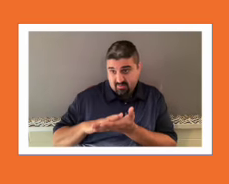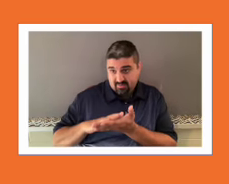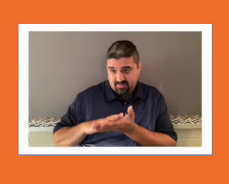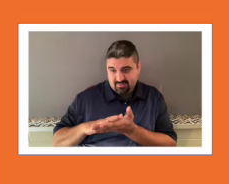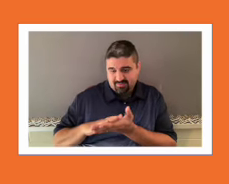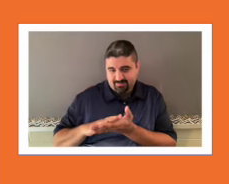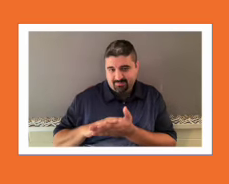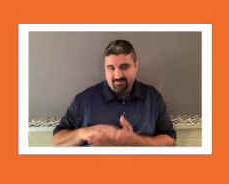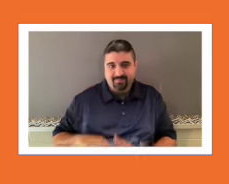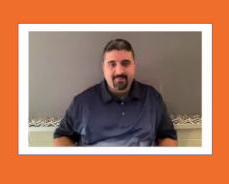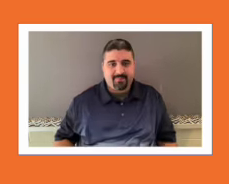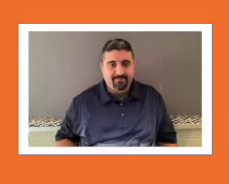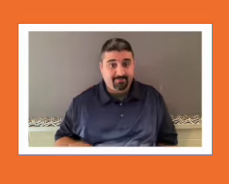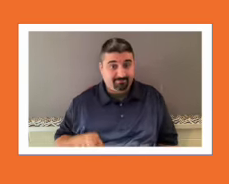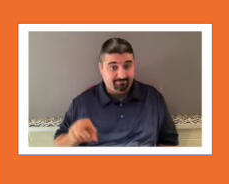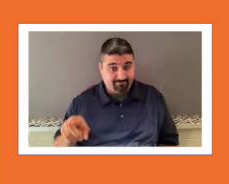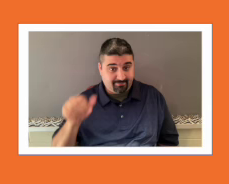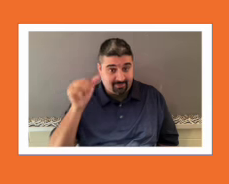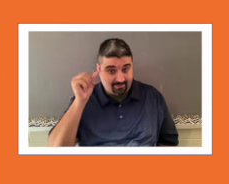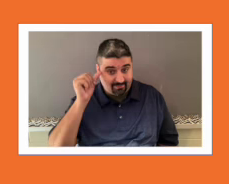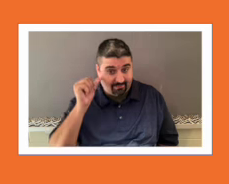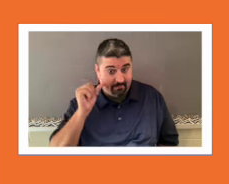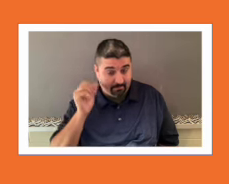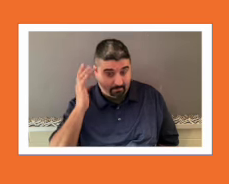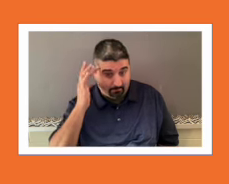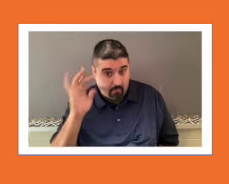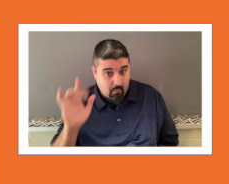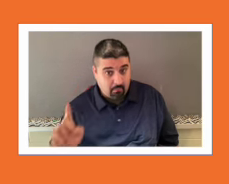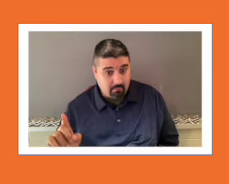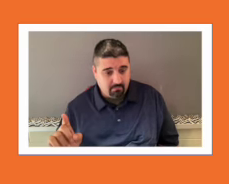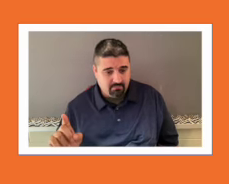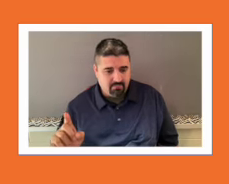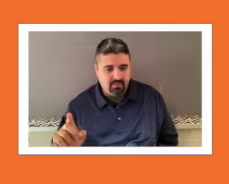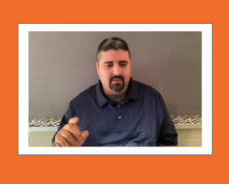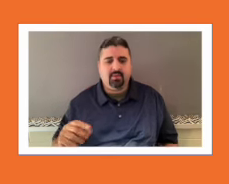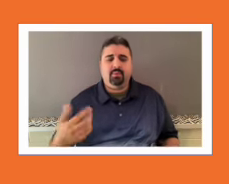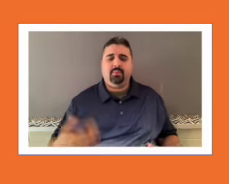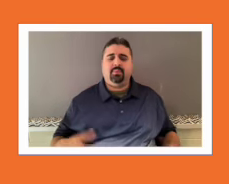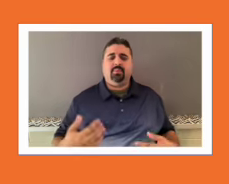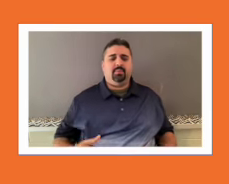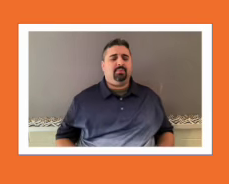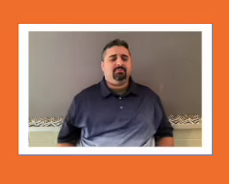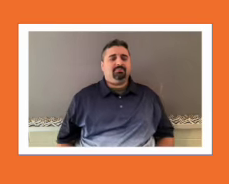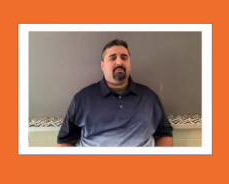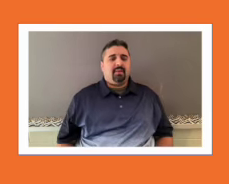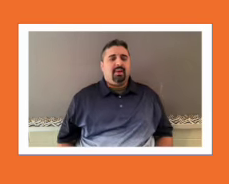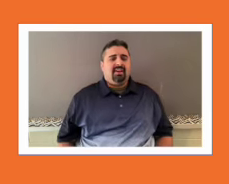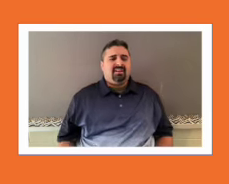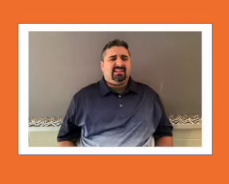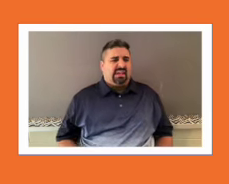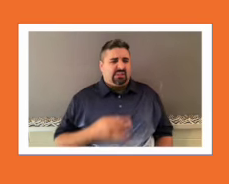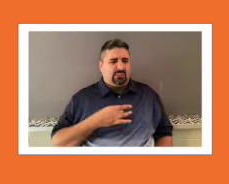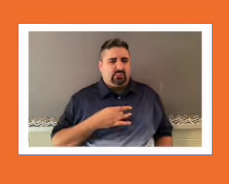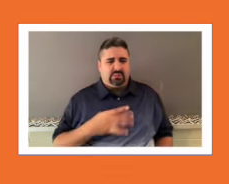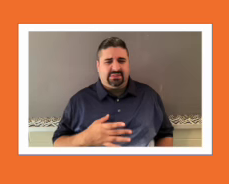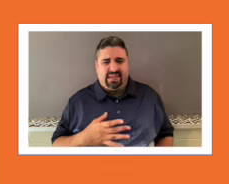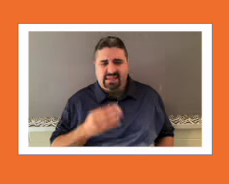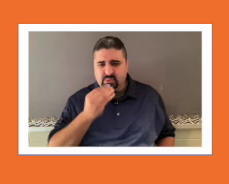I am hungry. Would you like some more pancakes? Annie asked. I could tell Annie was a smart